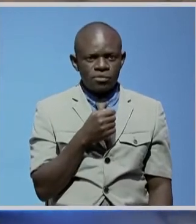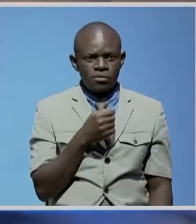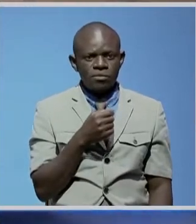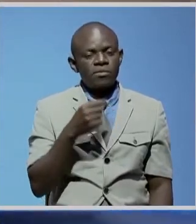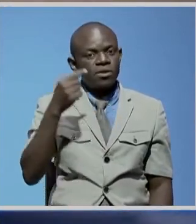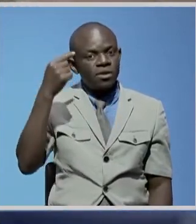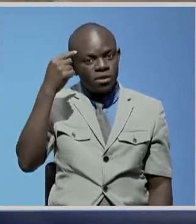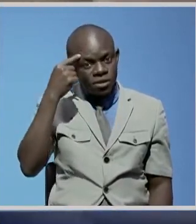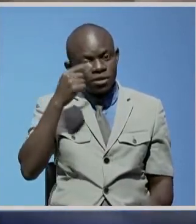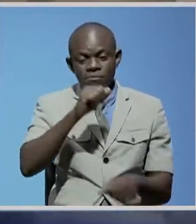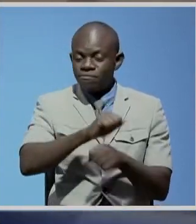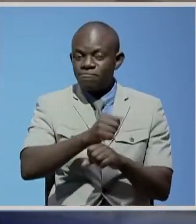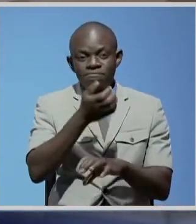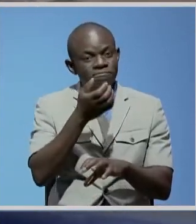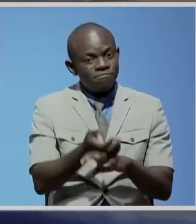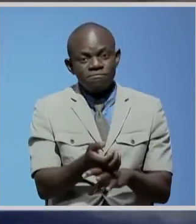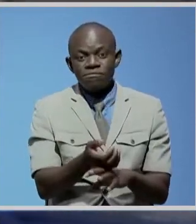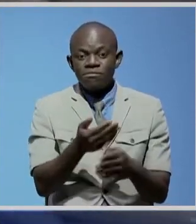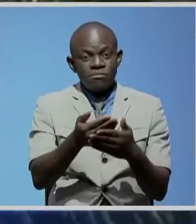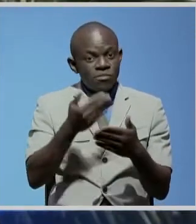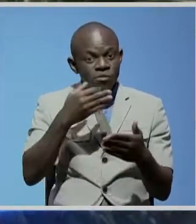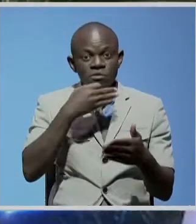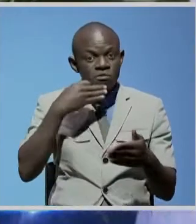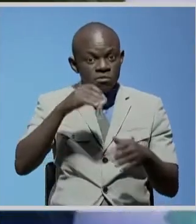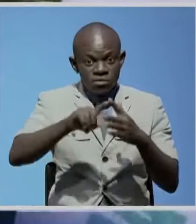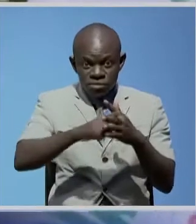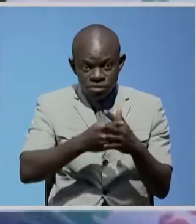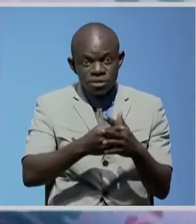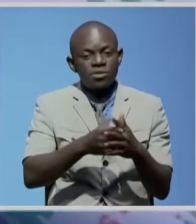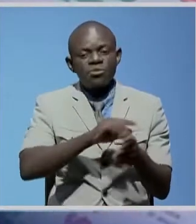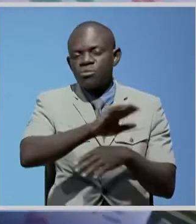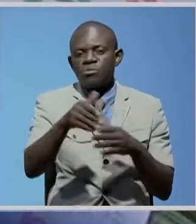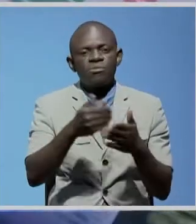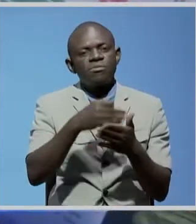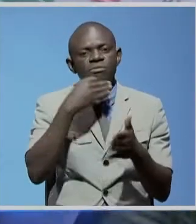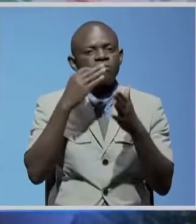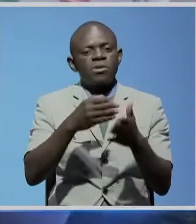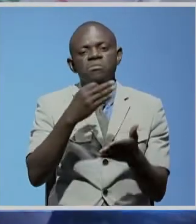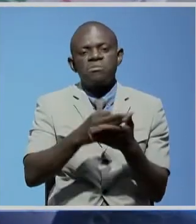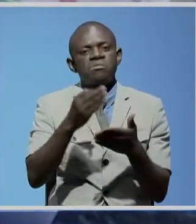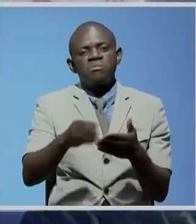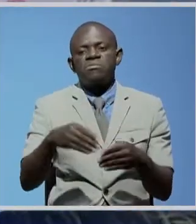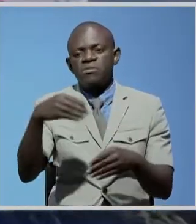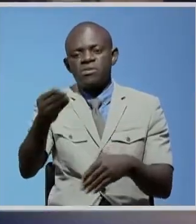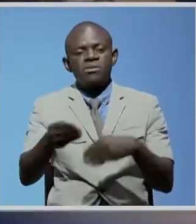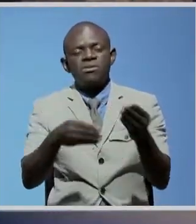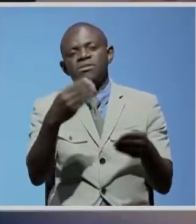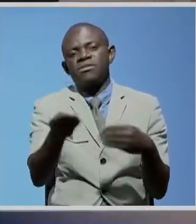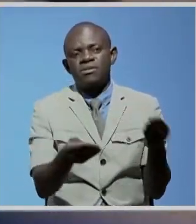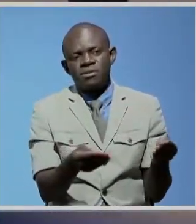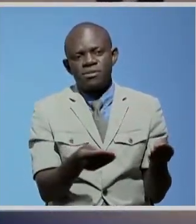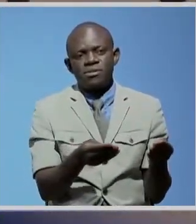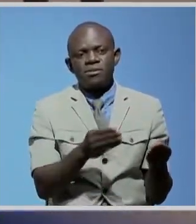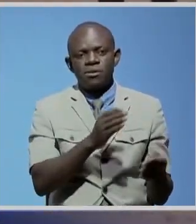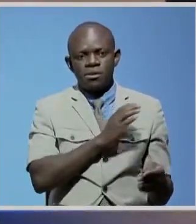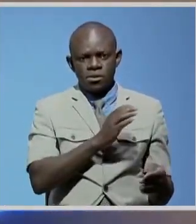FISIP ahead of the 2020-2021 farming season. Neria Investments Limited General Manager Martin Chaikatisha outlined what